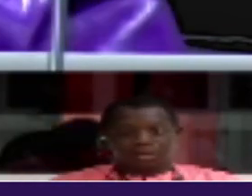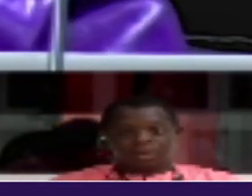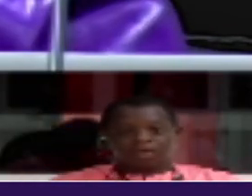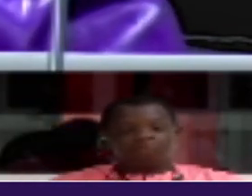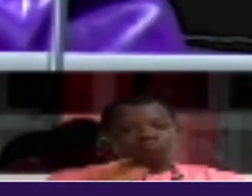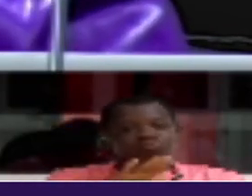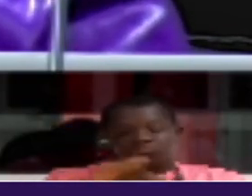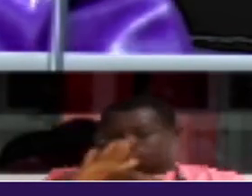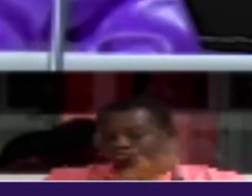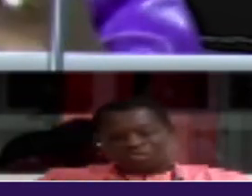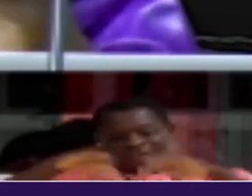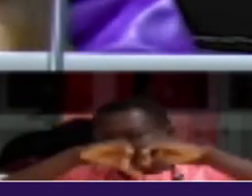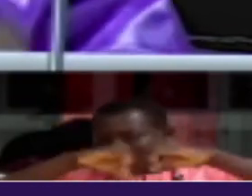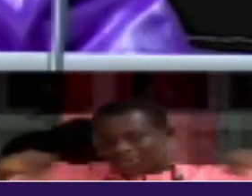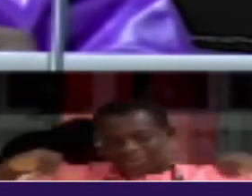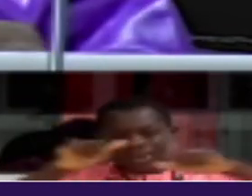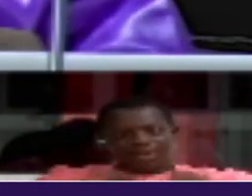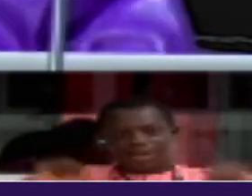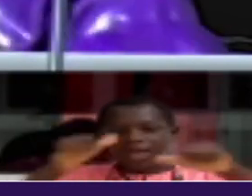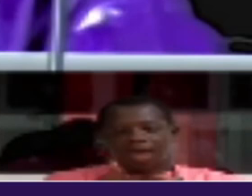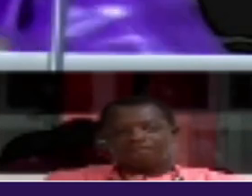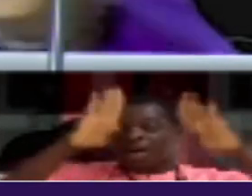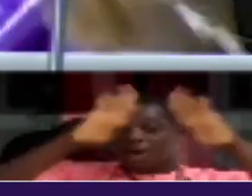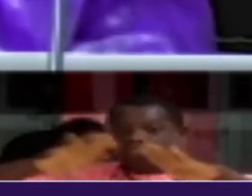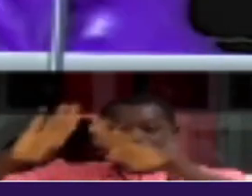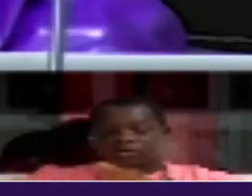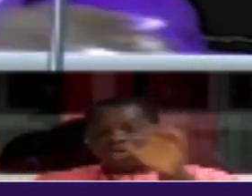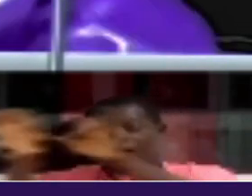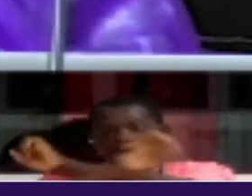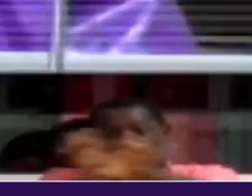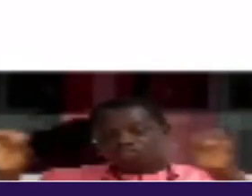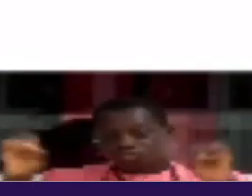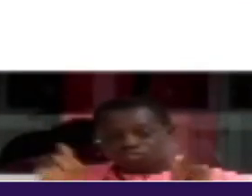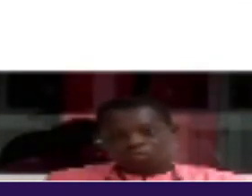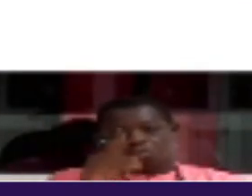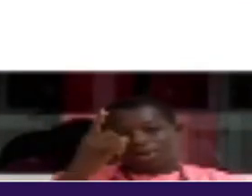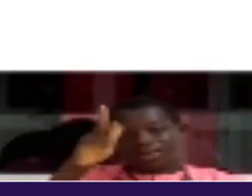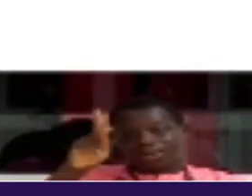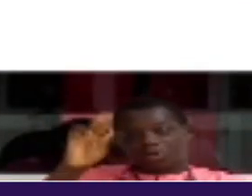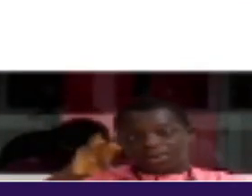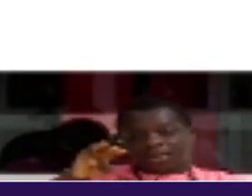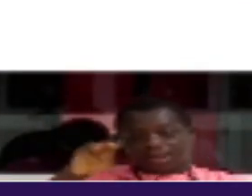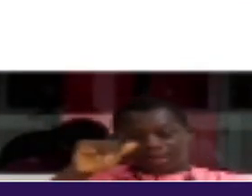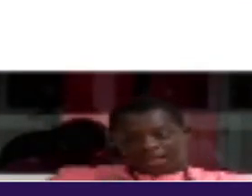Completely isolated area. There is no house within 1 kilometer of that area.